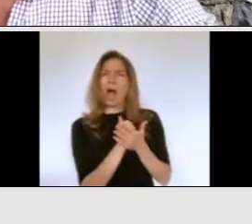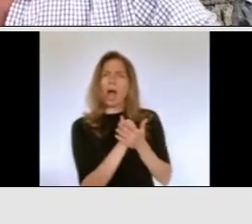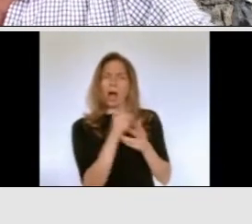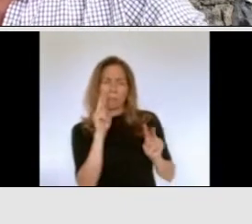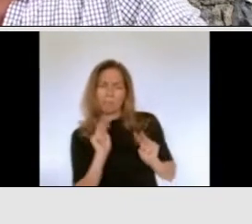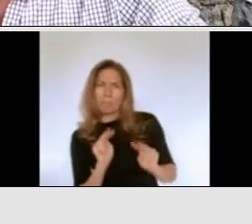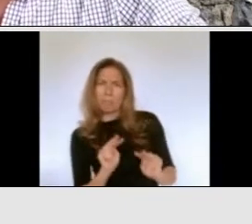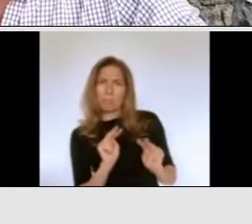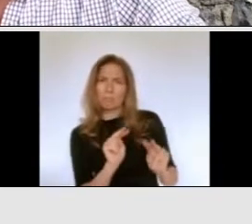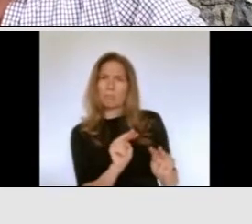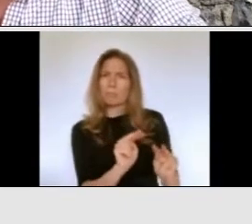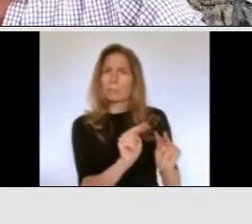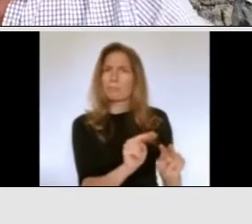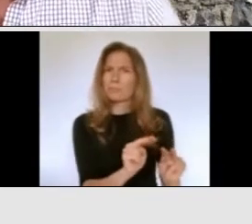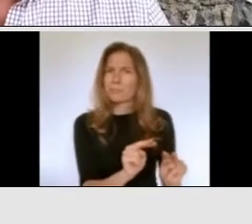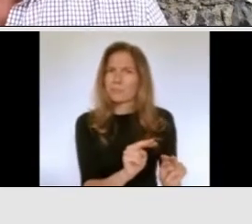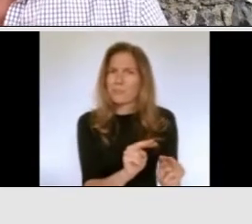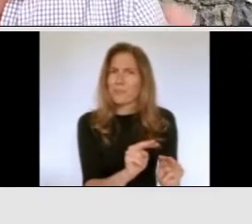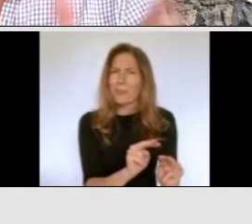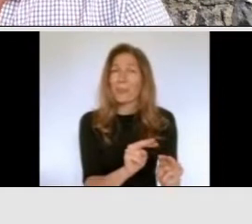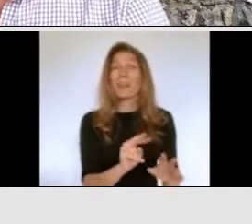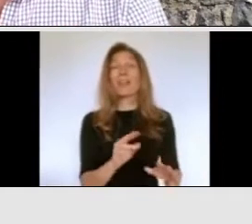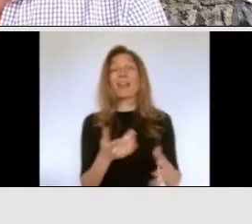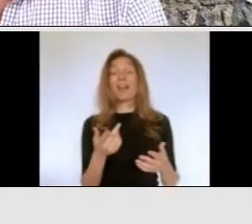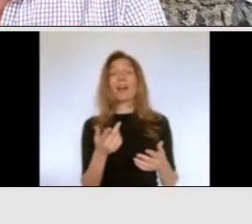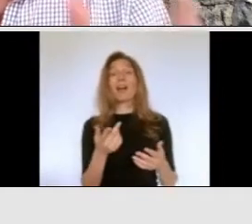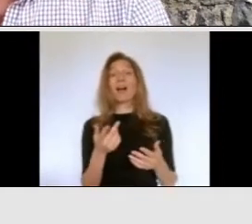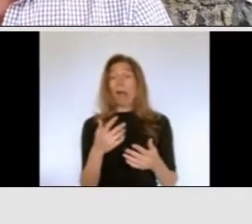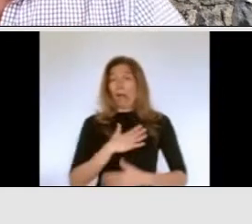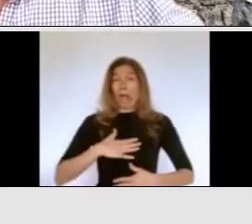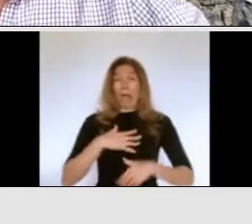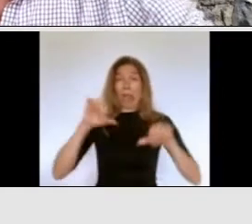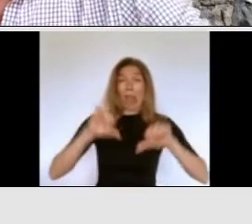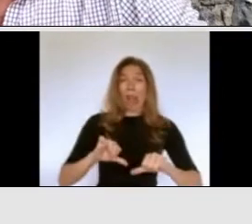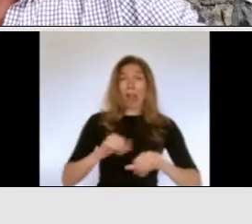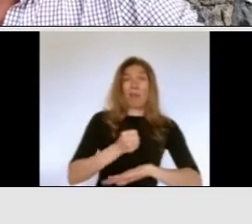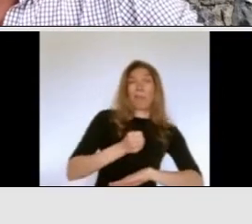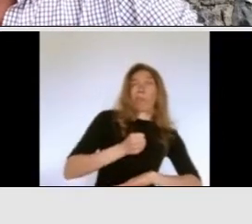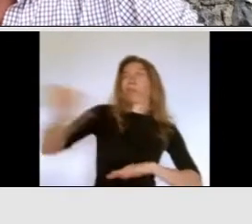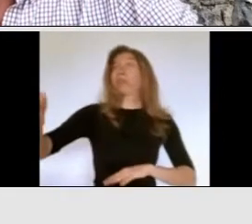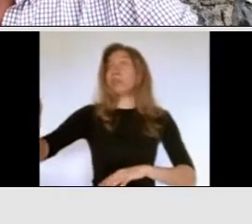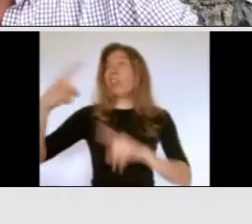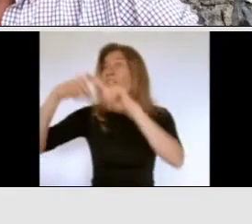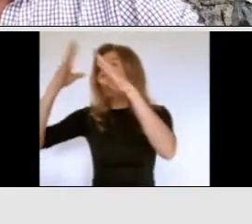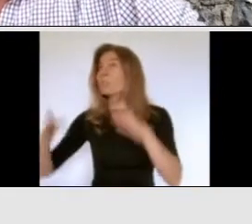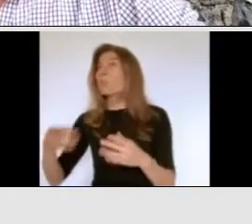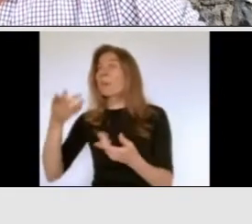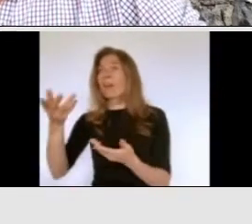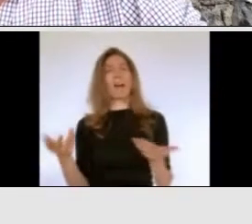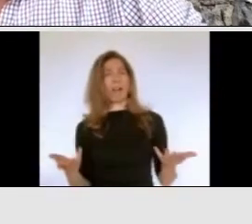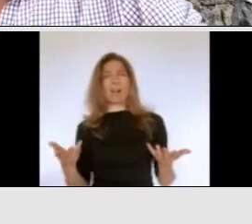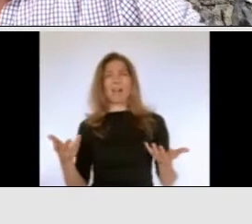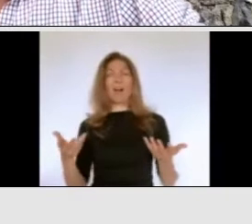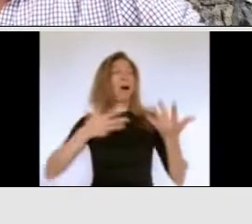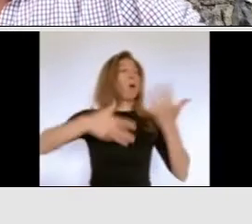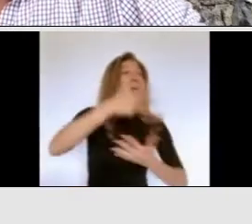of assessments taken and moving them out of their community context. And on the